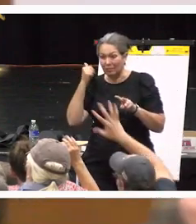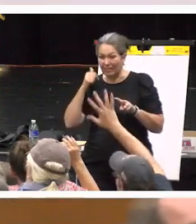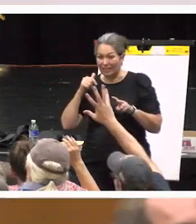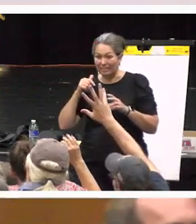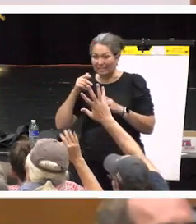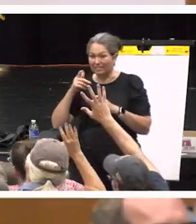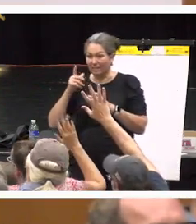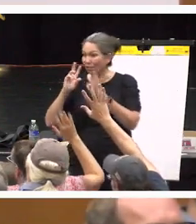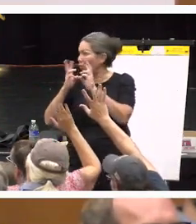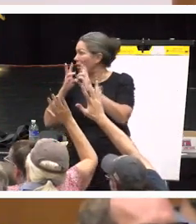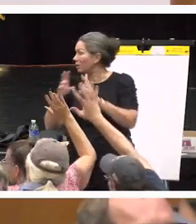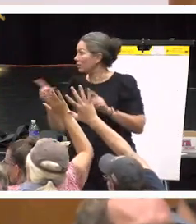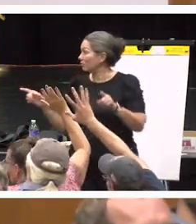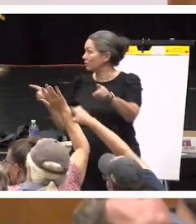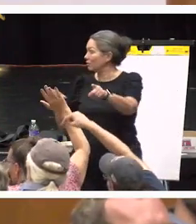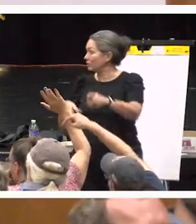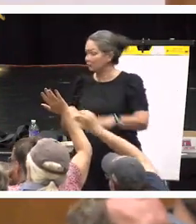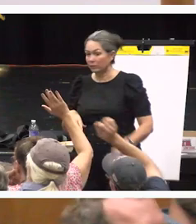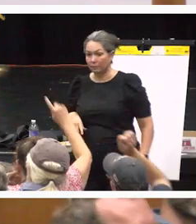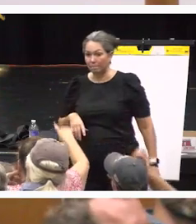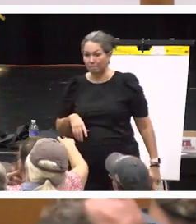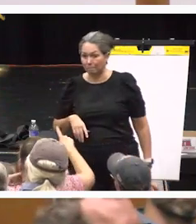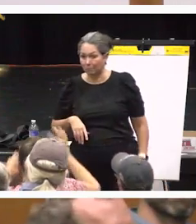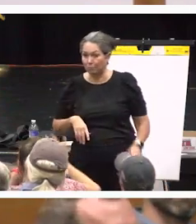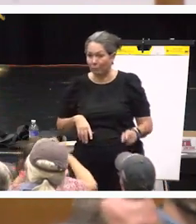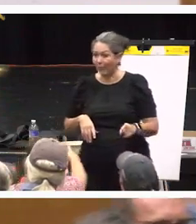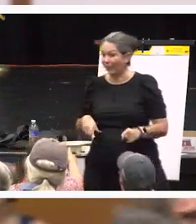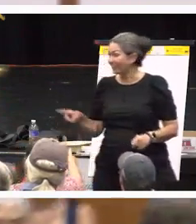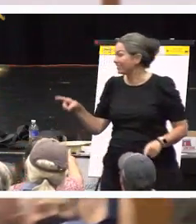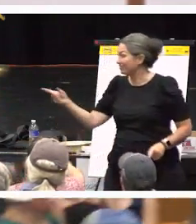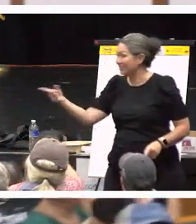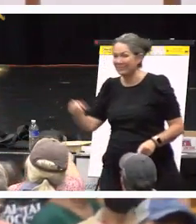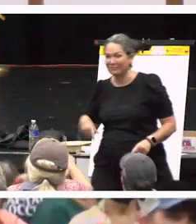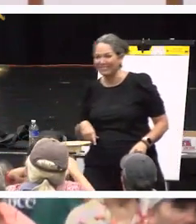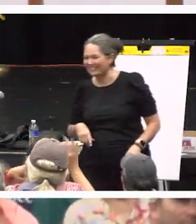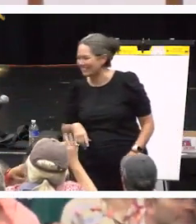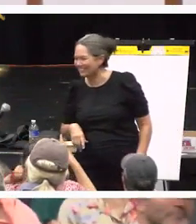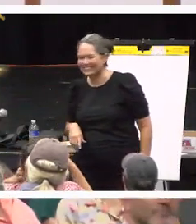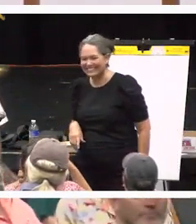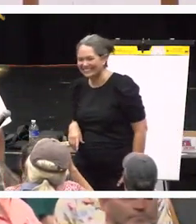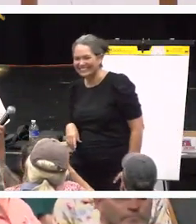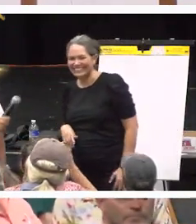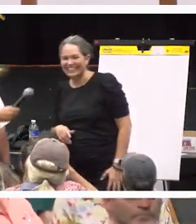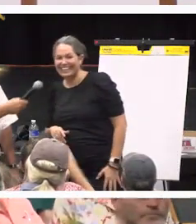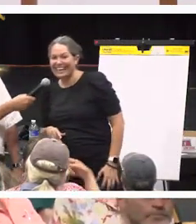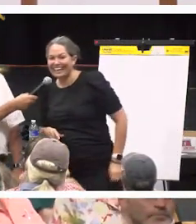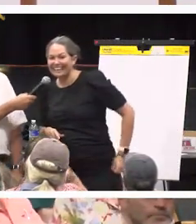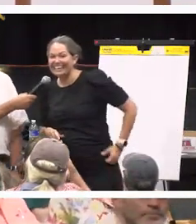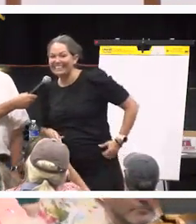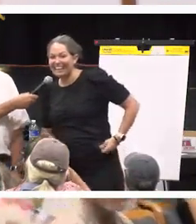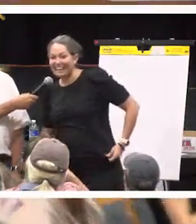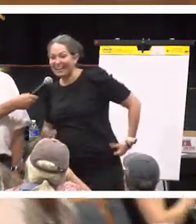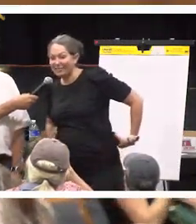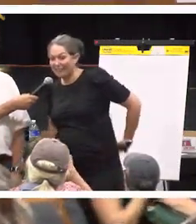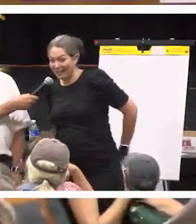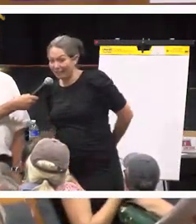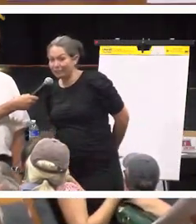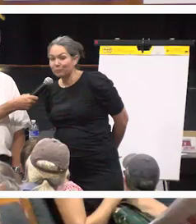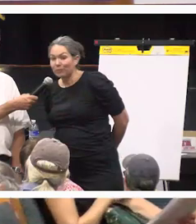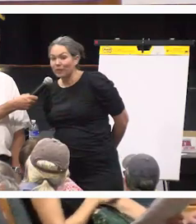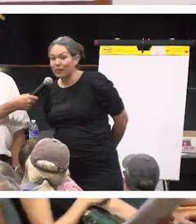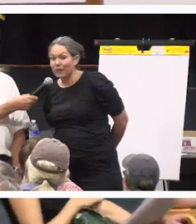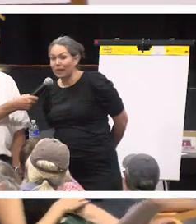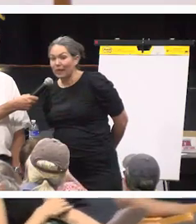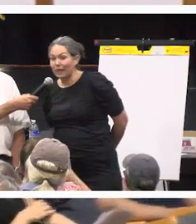have a forecast like this. Yes, please. Okay. Yes, hi, I'm